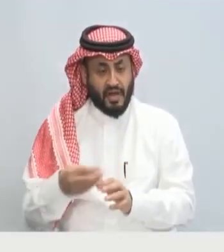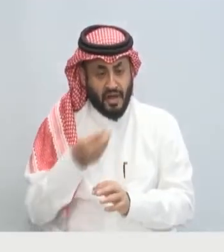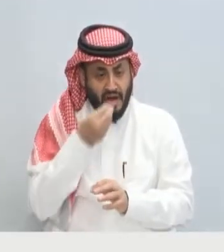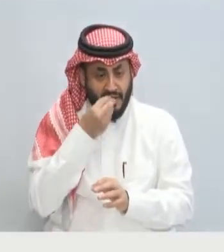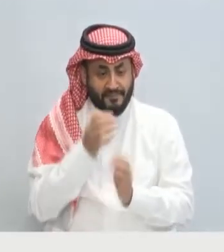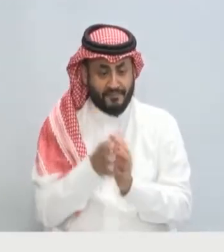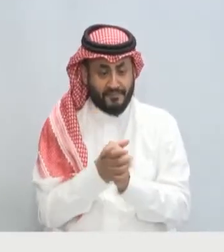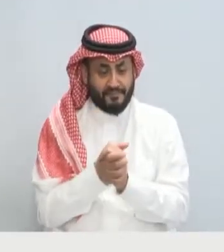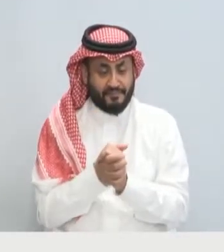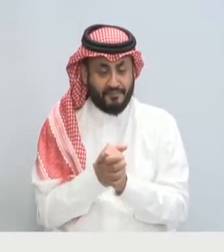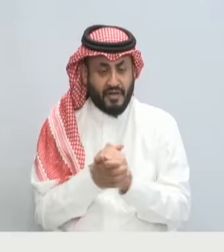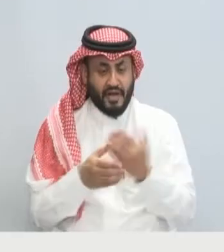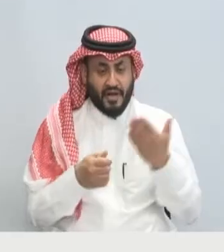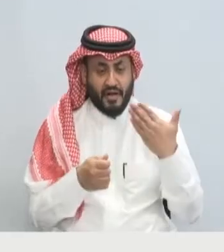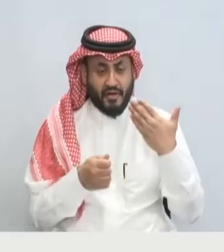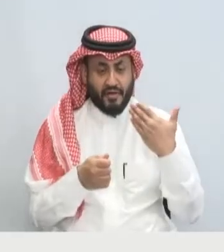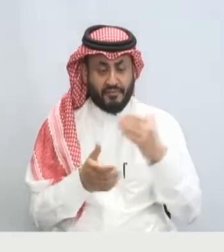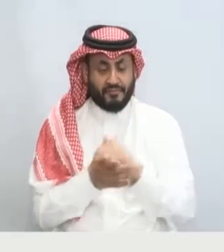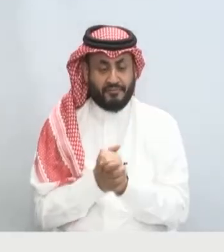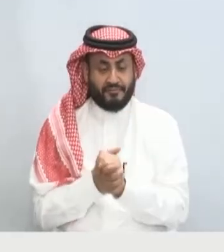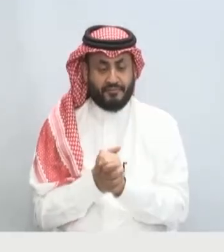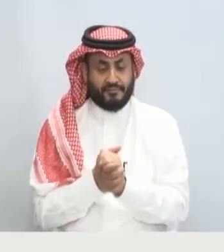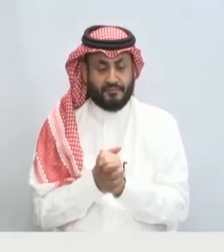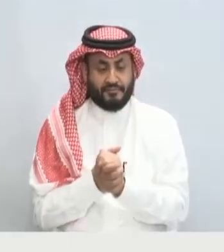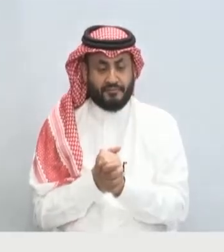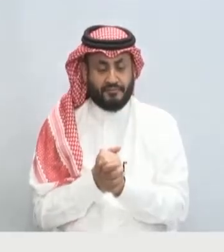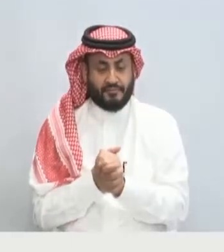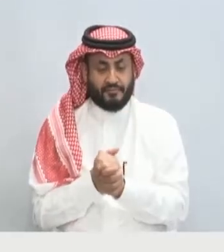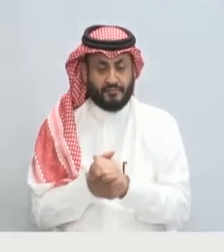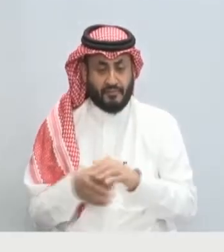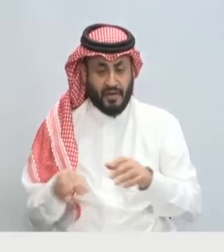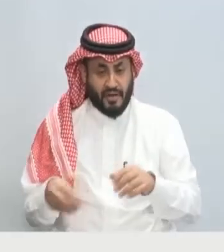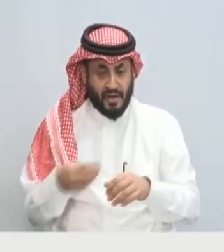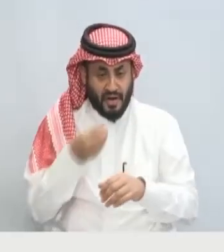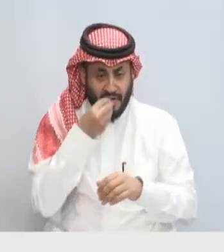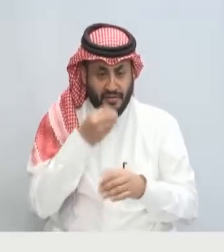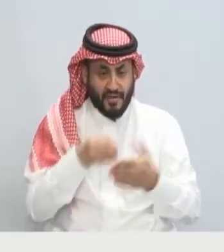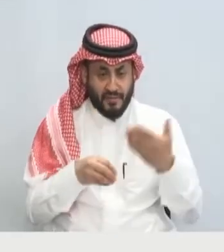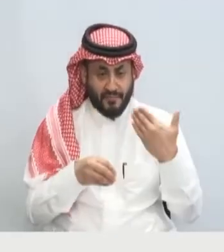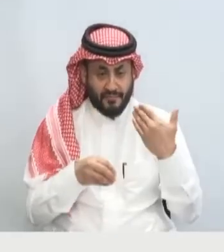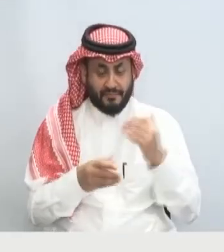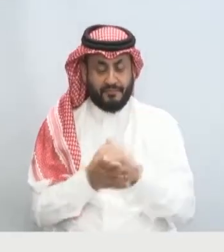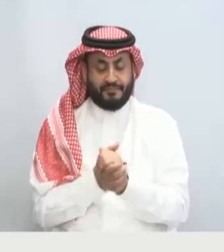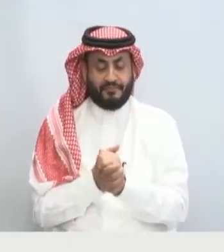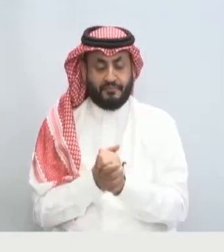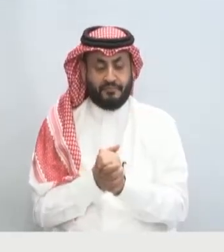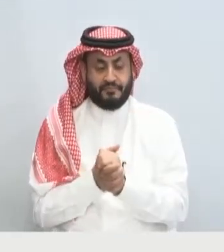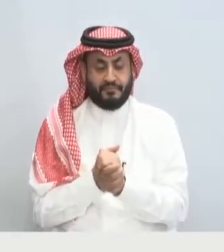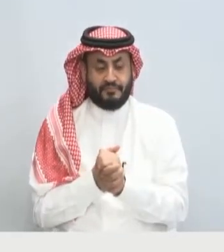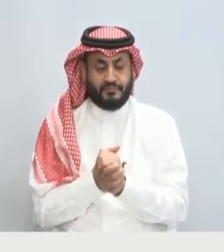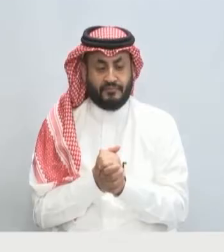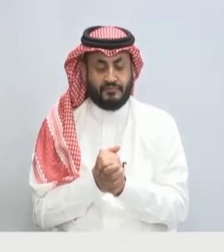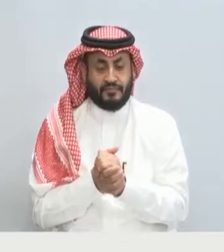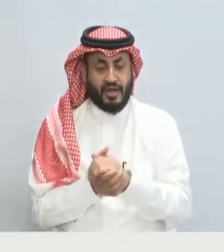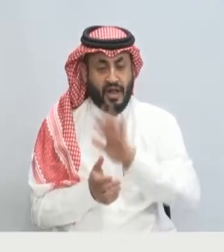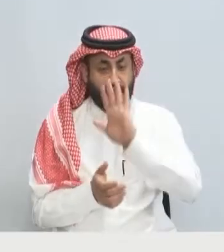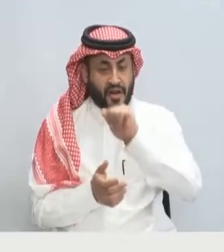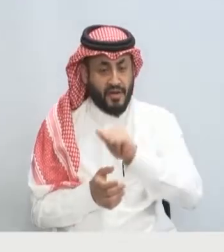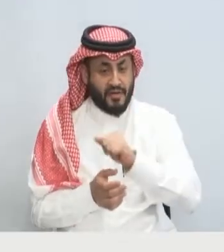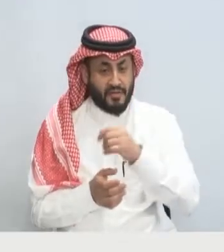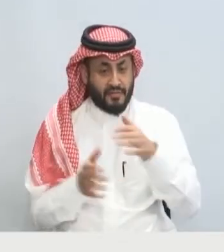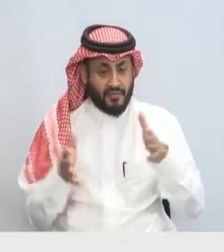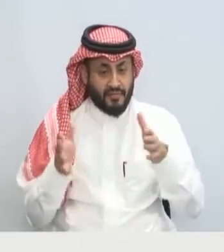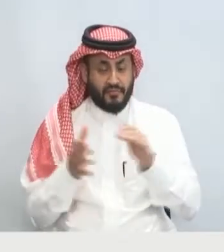Rice is hot. Rice is hot. It's